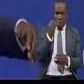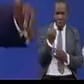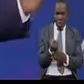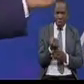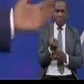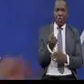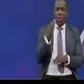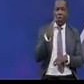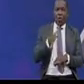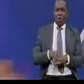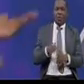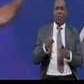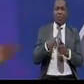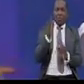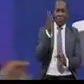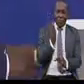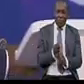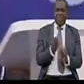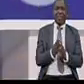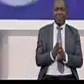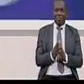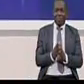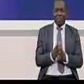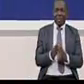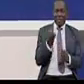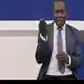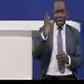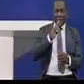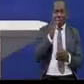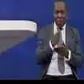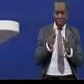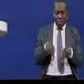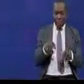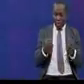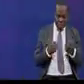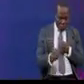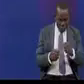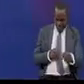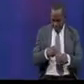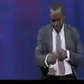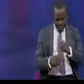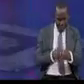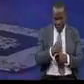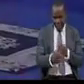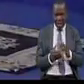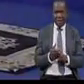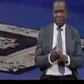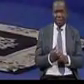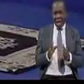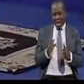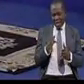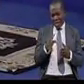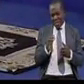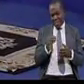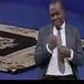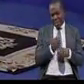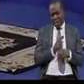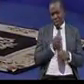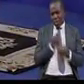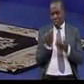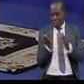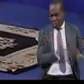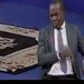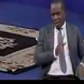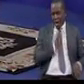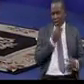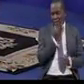they want to do this and that, so that they make us drop our faith and we now begin to walk in the flesh in violence, all